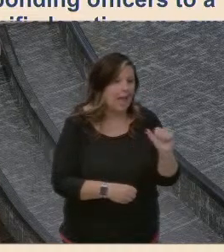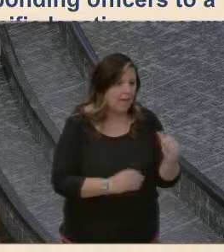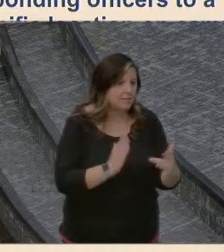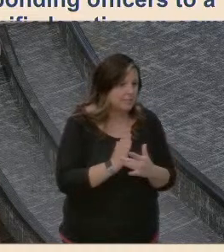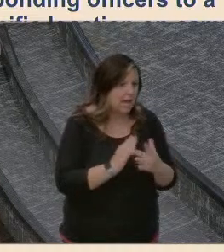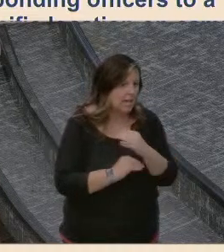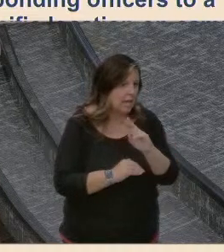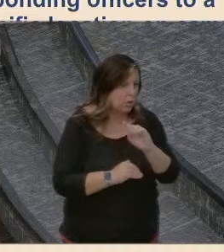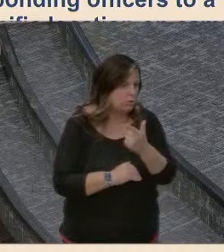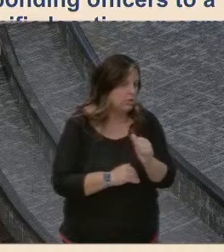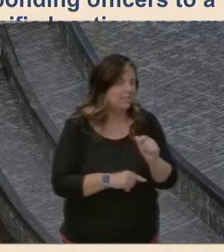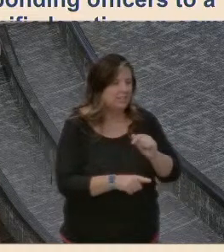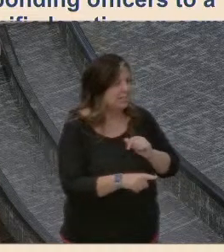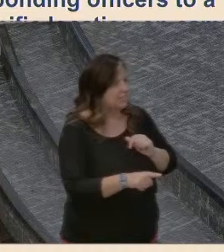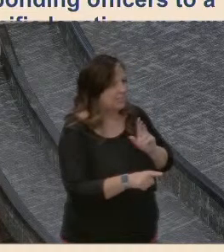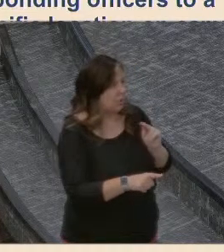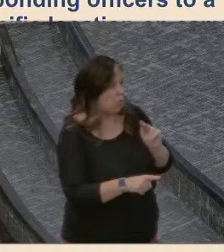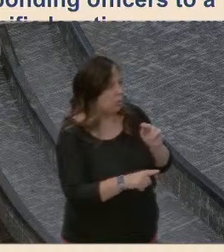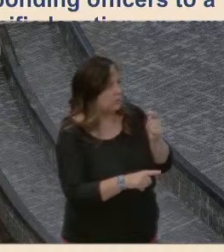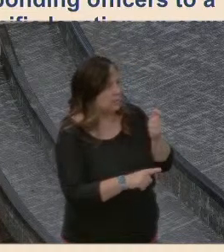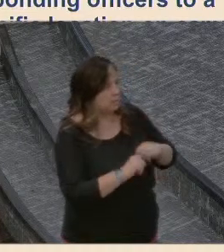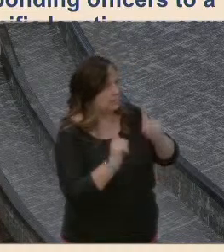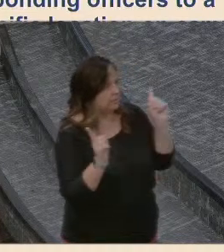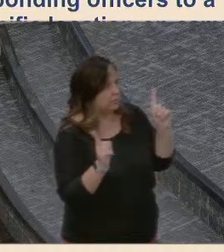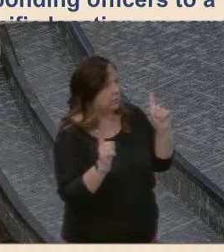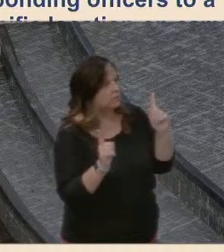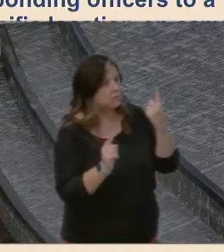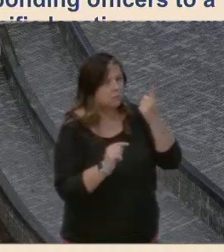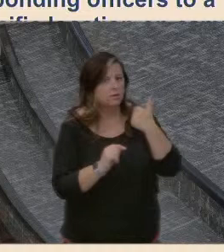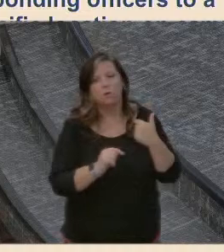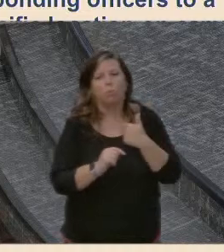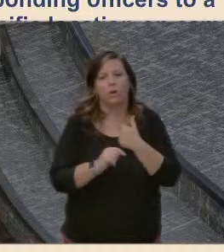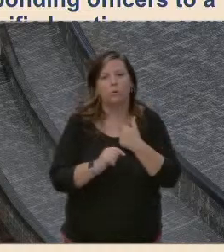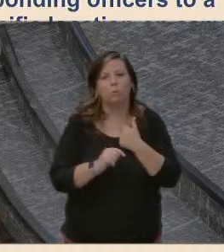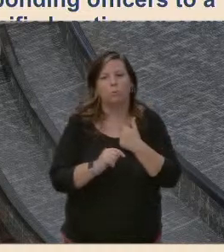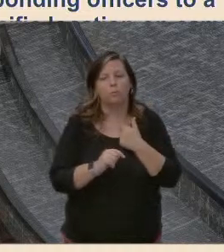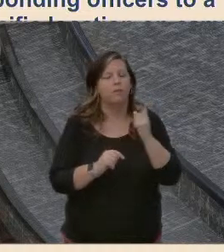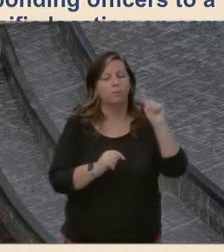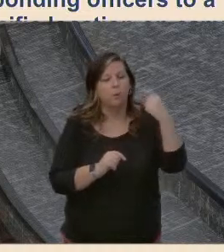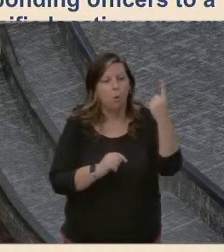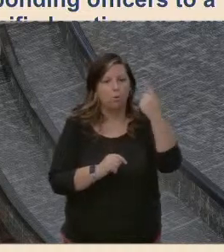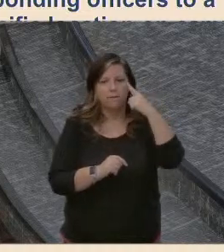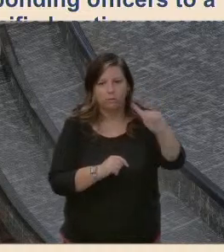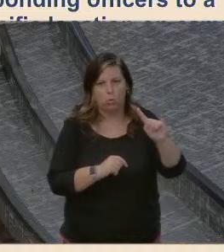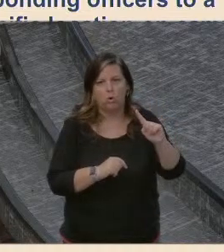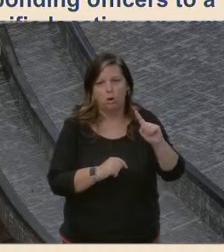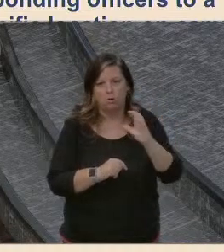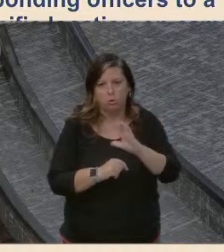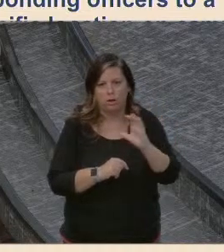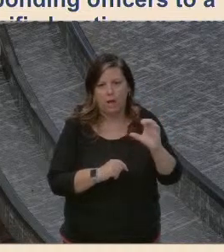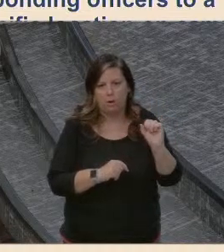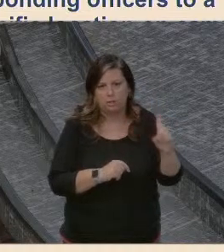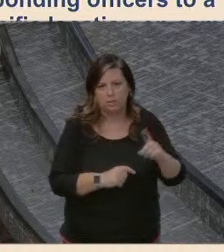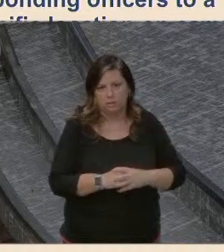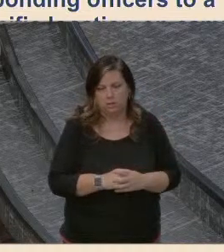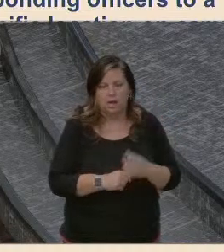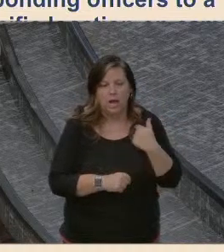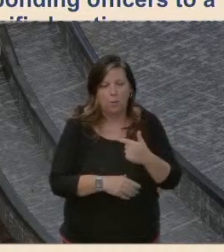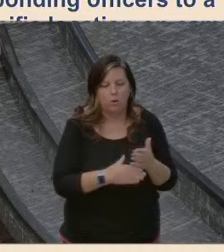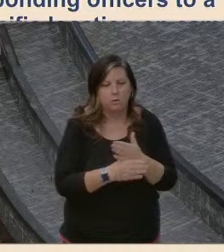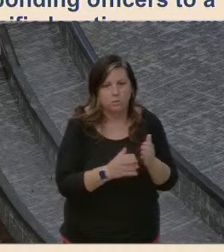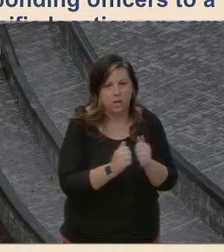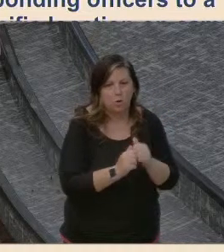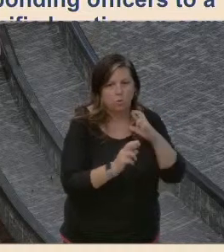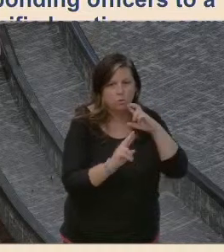So. No, this is a little different. This is something that we would own that would only be for Clarke County School District, and we would share with responding